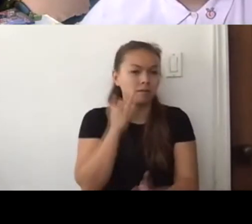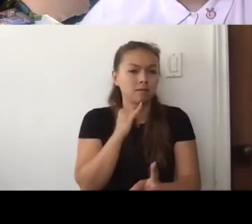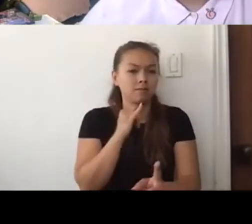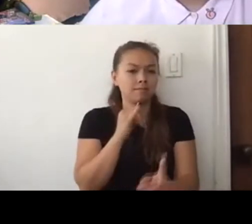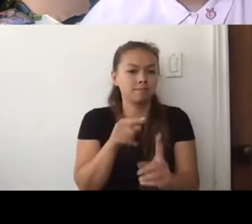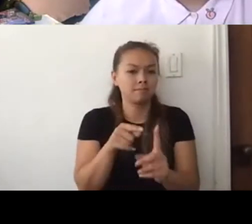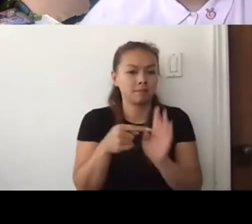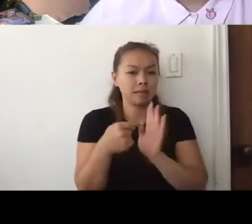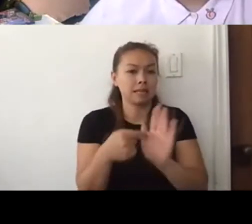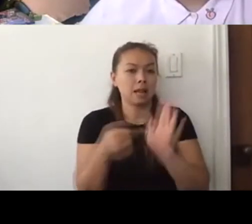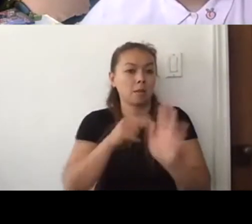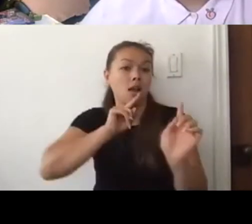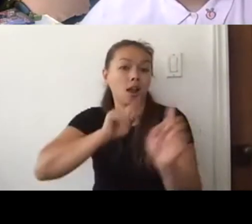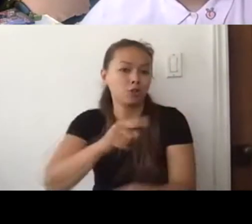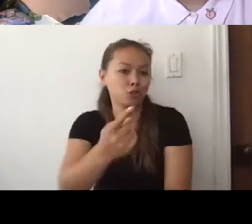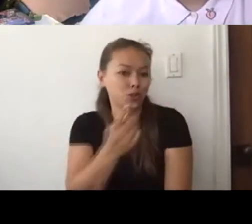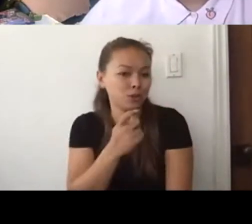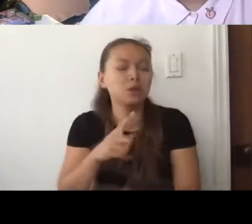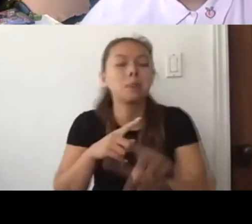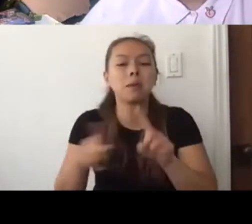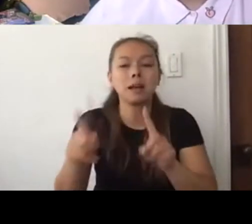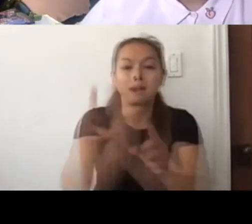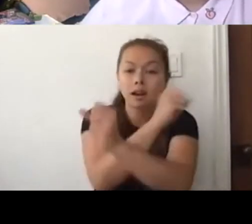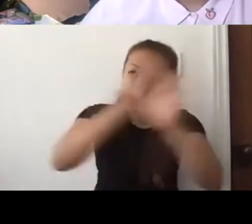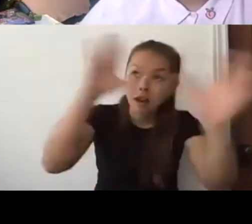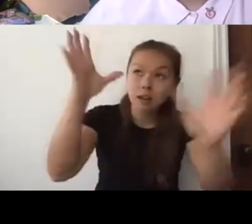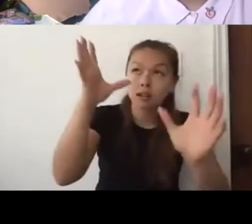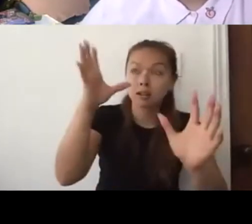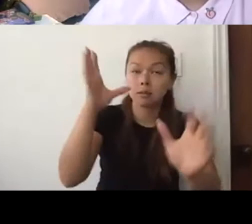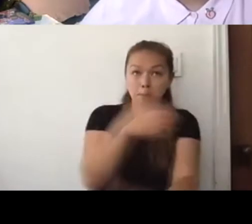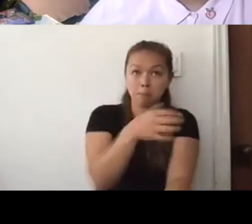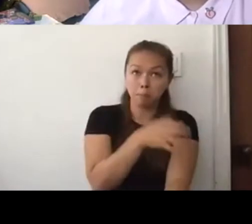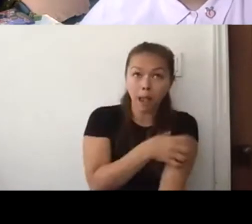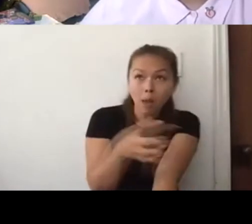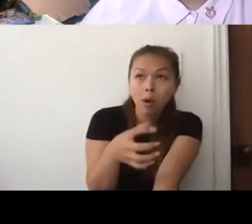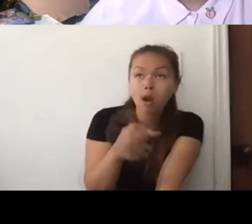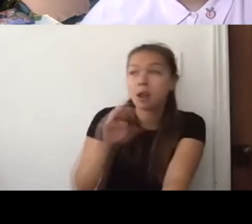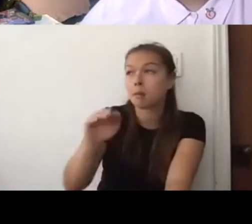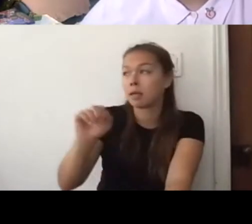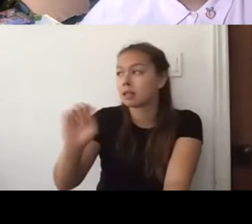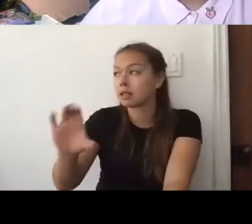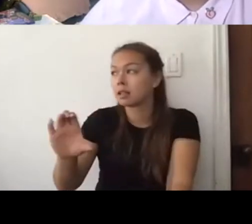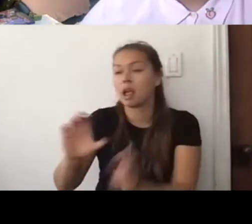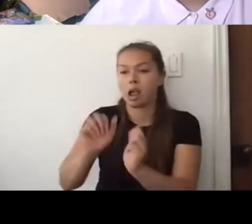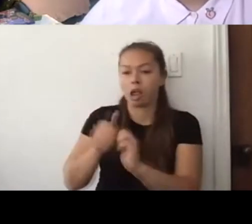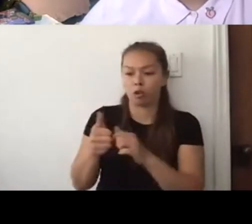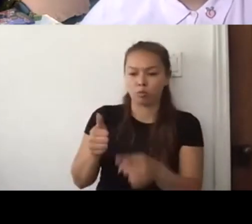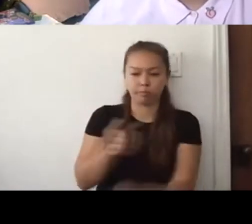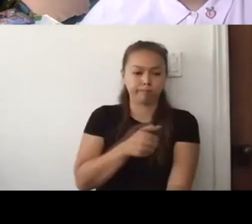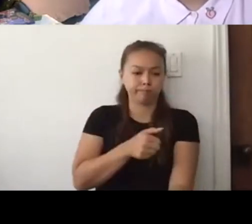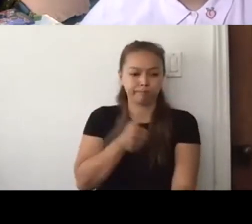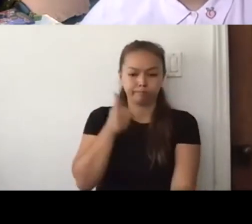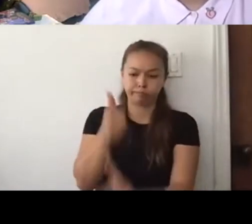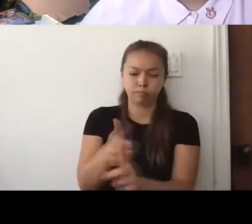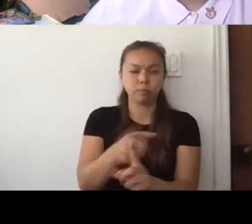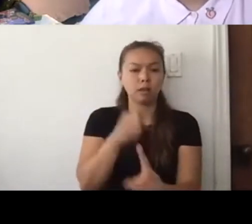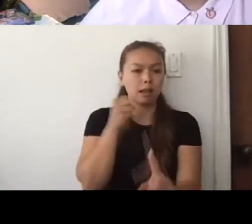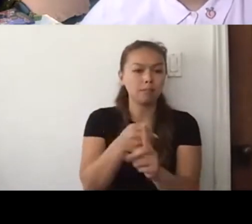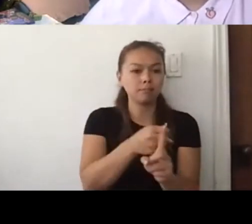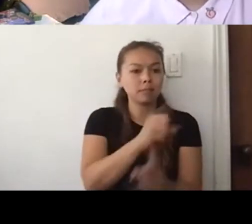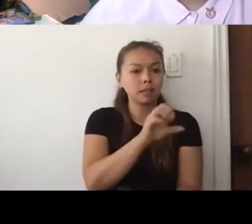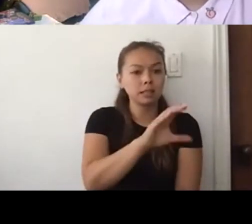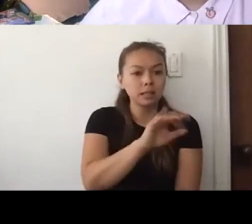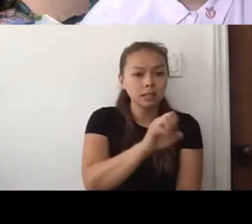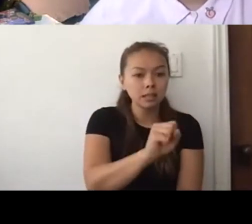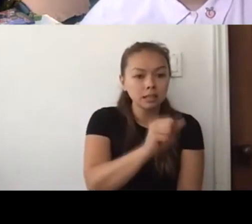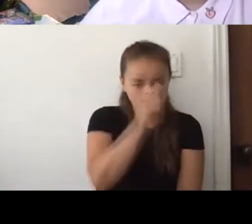important notion to keep in mind when we think about power and how masculinity impacts not only, you know, cis men or masculine presenting folks,